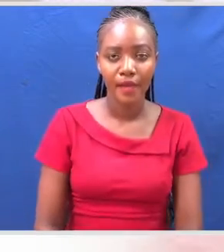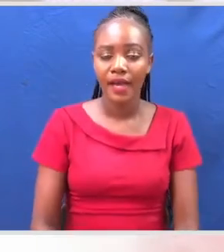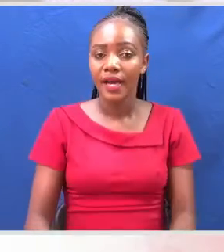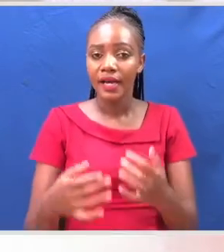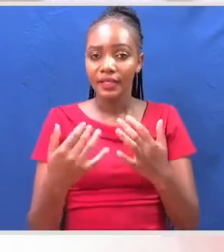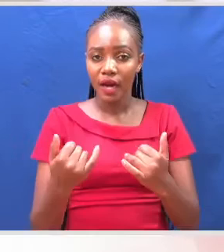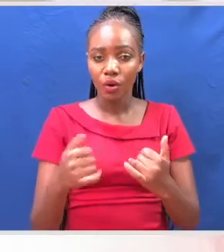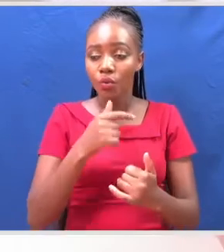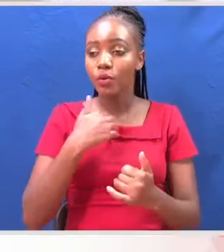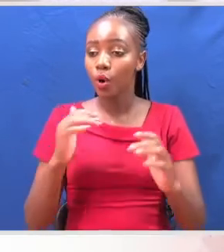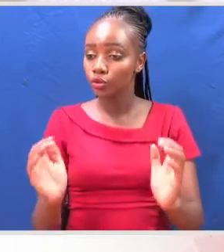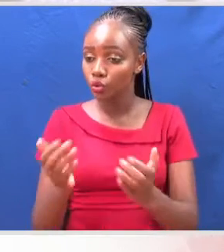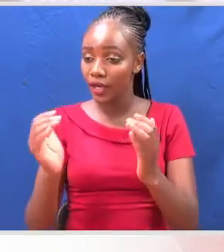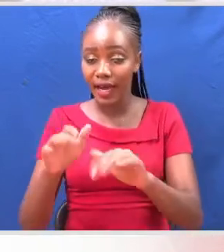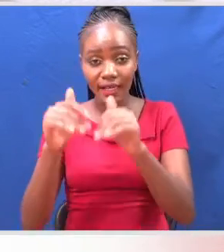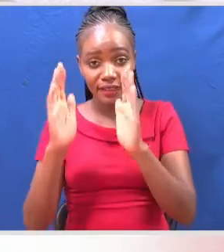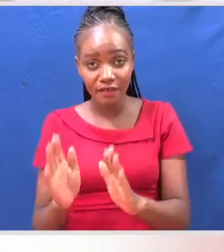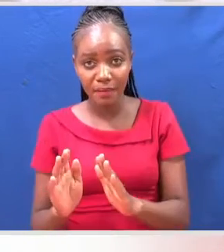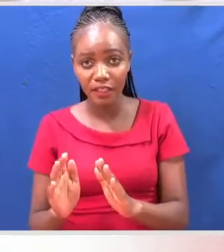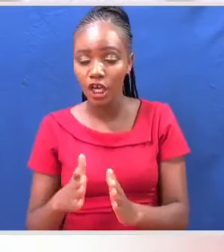the farmers to ensure that